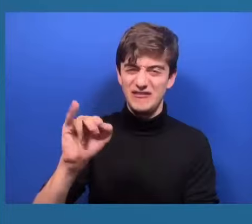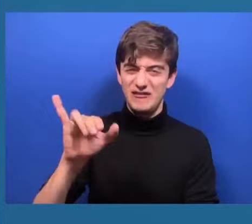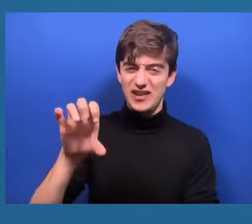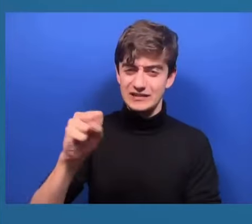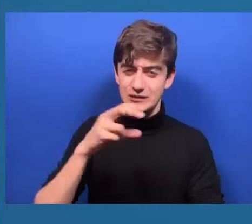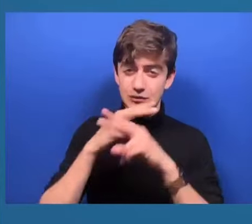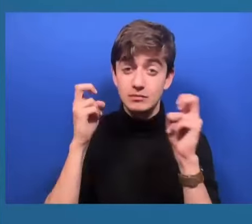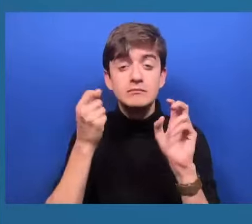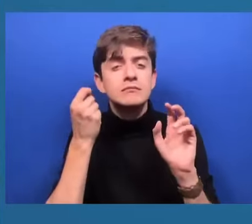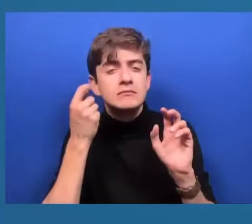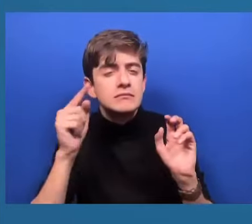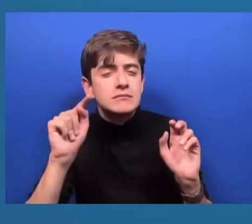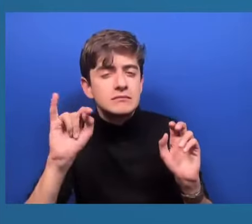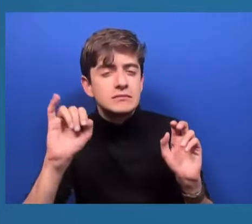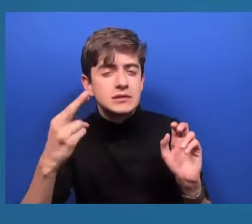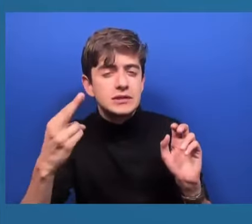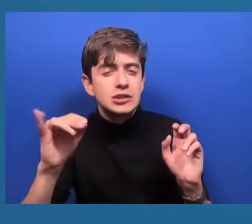his behind, and that's what